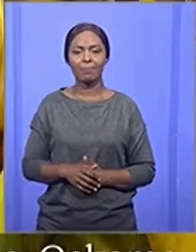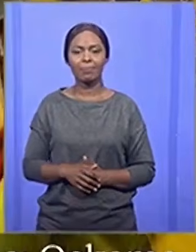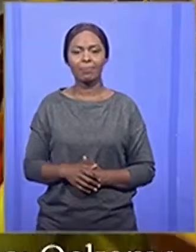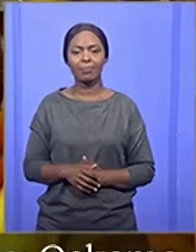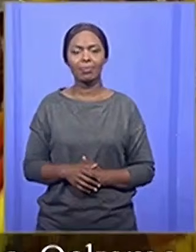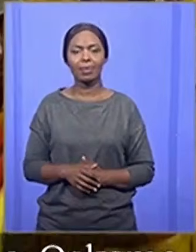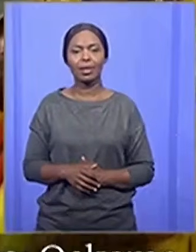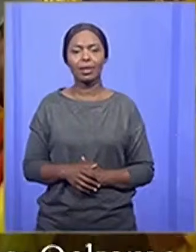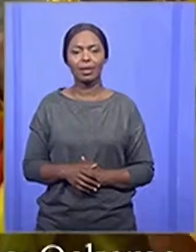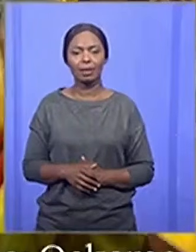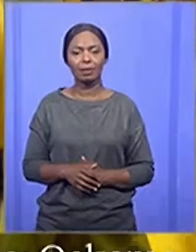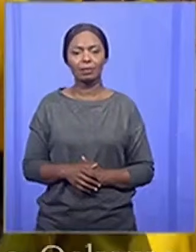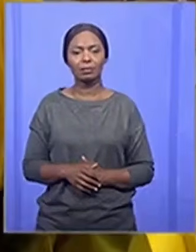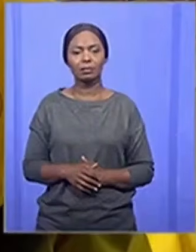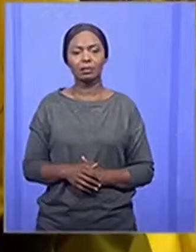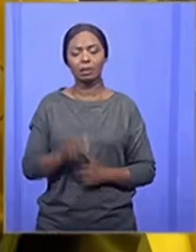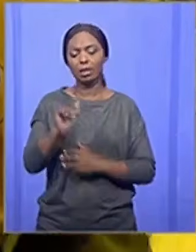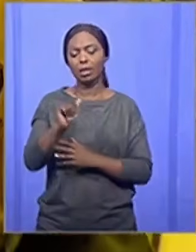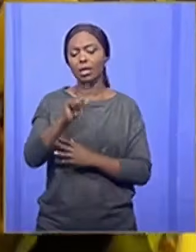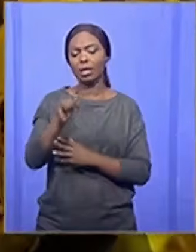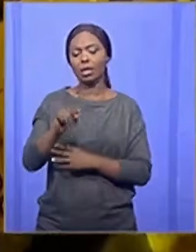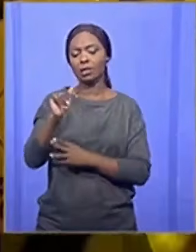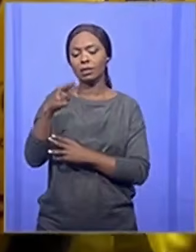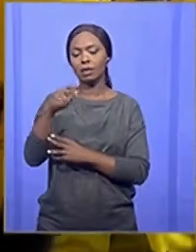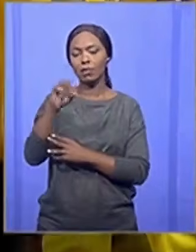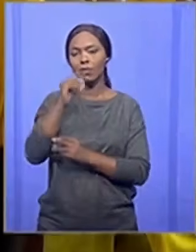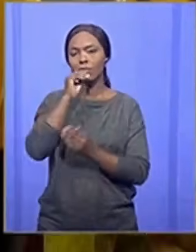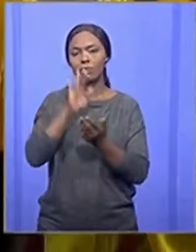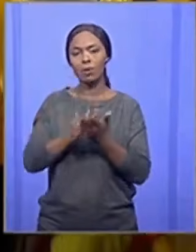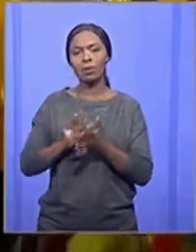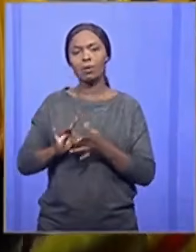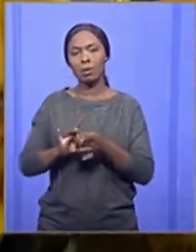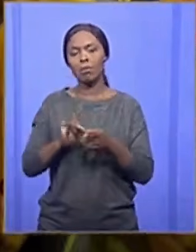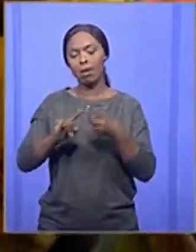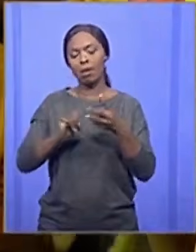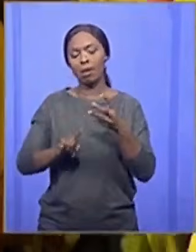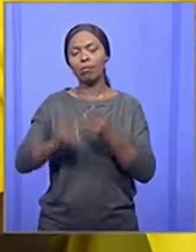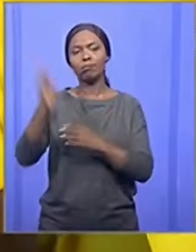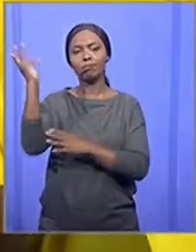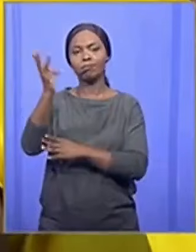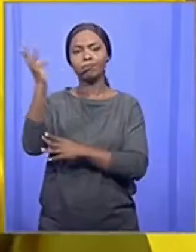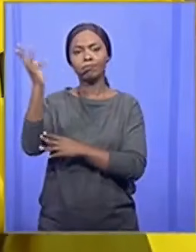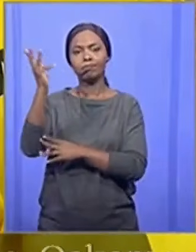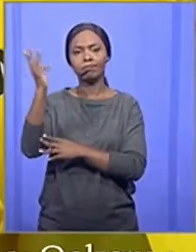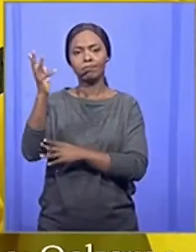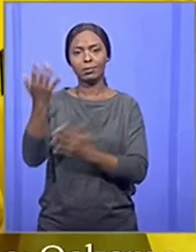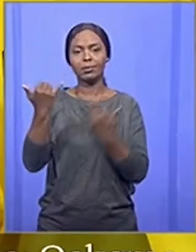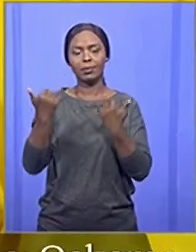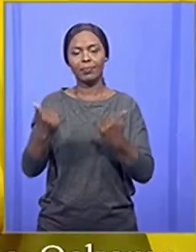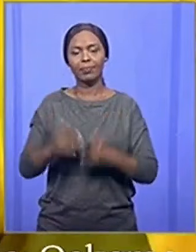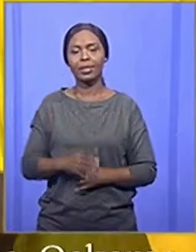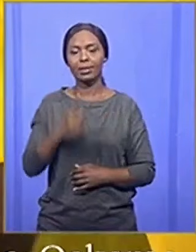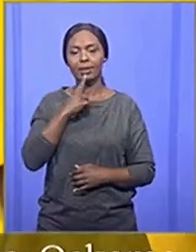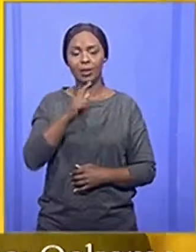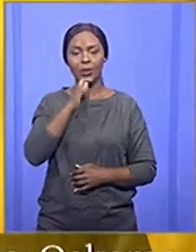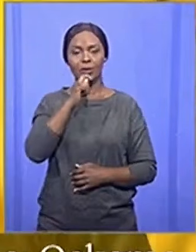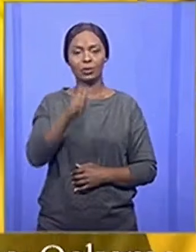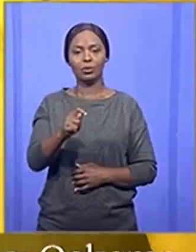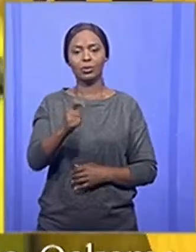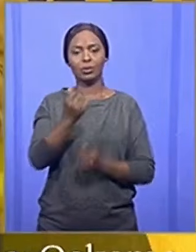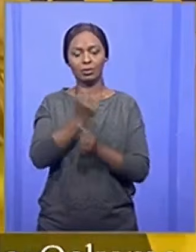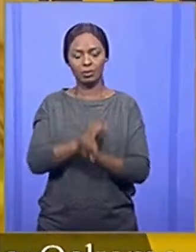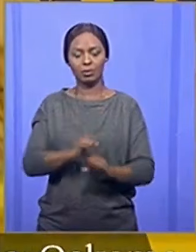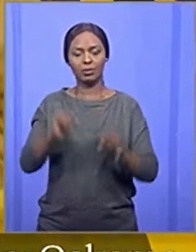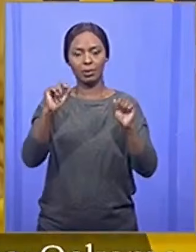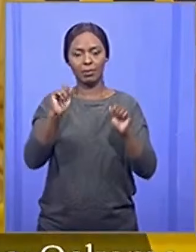Mokga wa Azanian People's Organization o hlalosa ditshepiso tsa ona e le tokoloho ya nnete. Metapelo wa mokga Nelvis Qakema o hopoditse